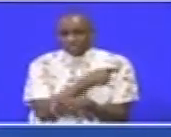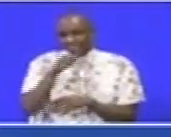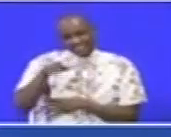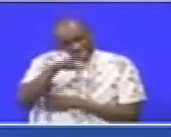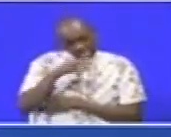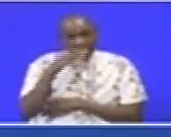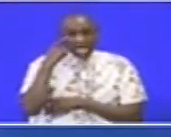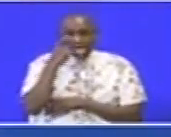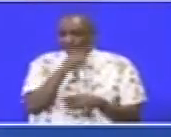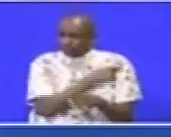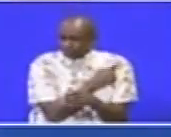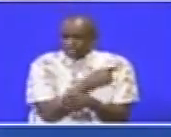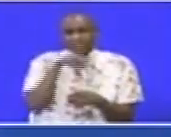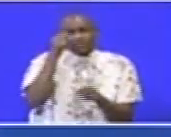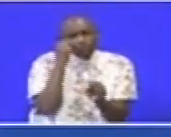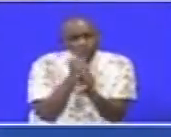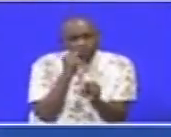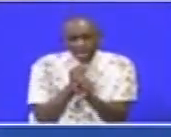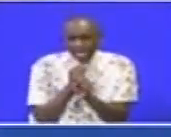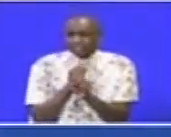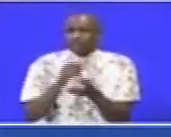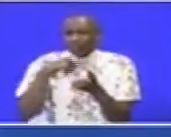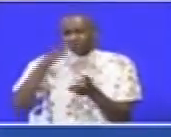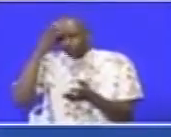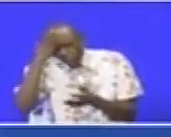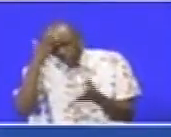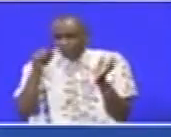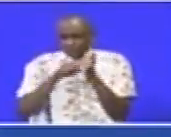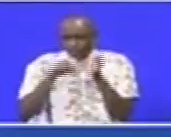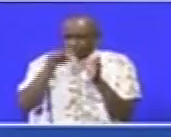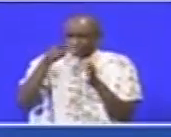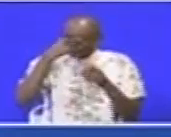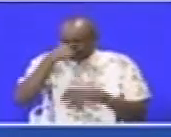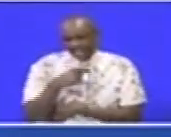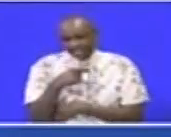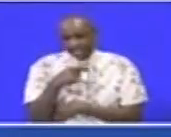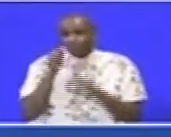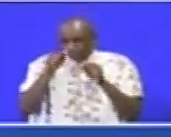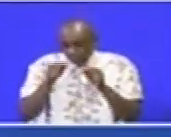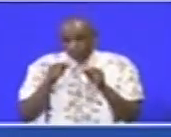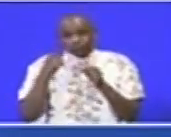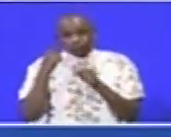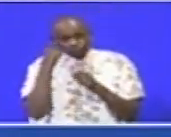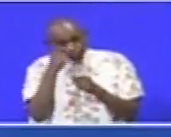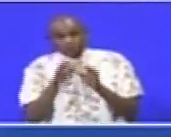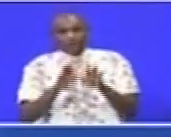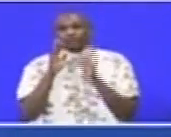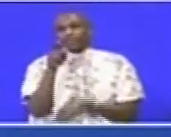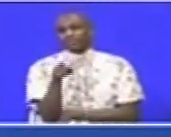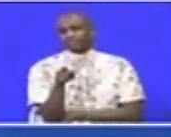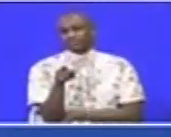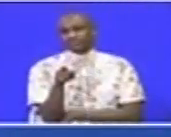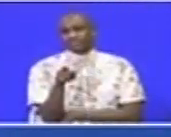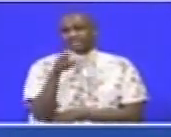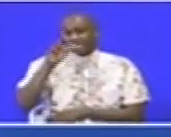Eye Hospital. She's working on two studies that could find answers to infant blindness that can be treated and avoided. One is